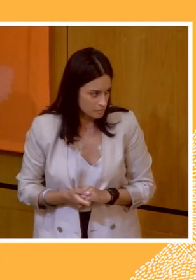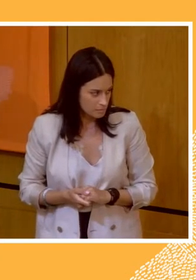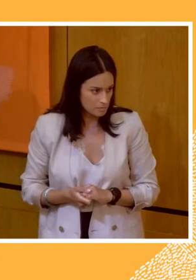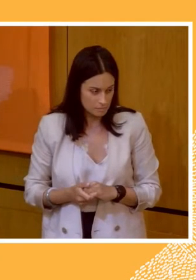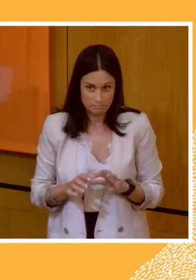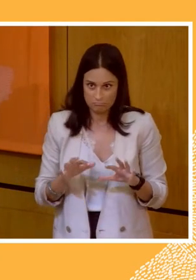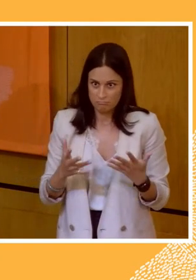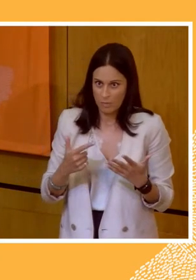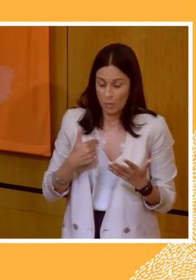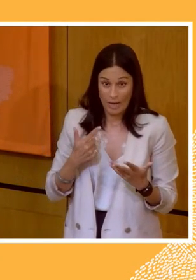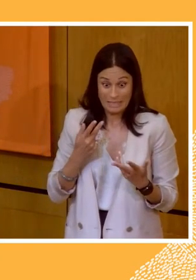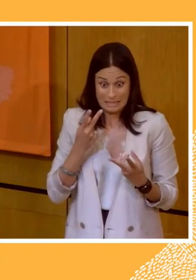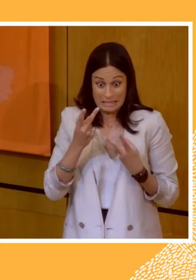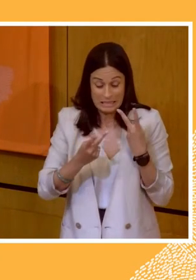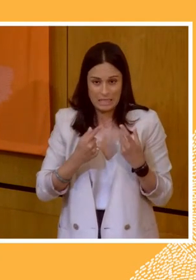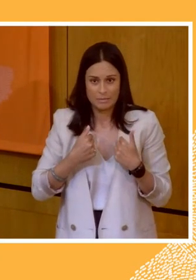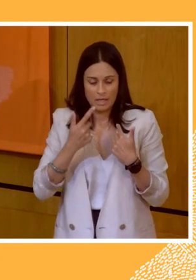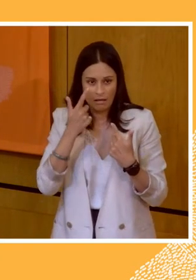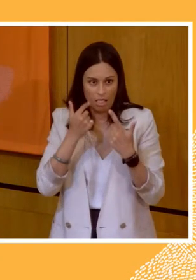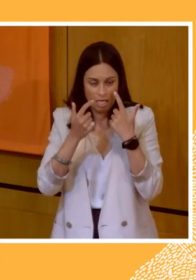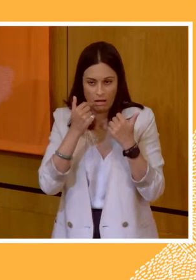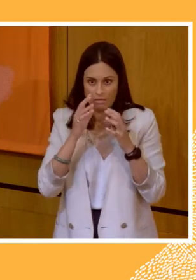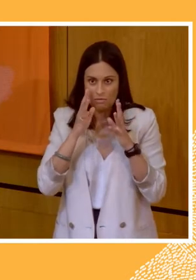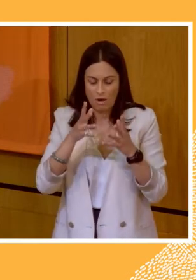When people singing this makes me cry. So